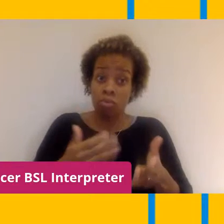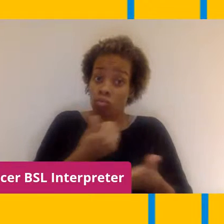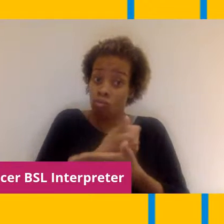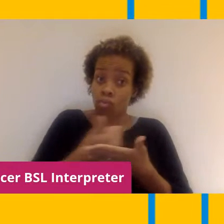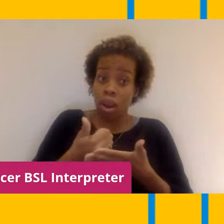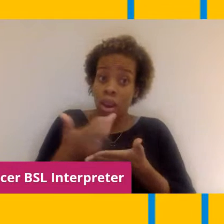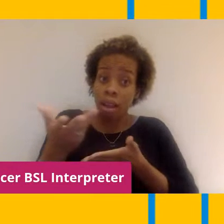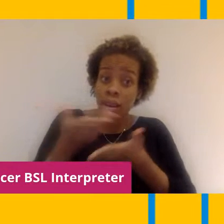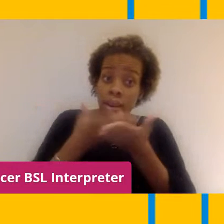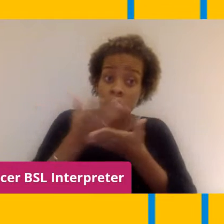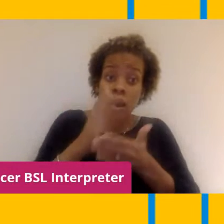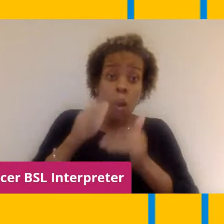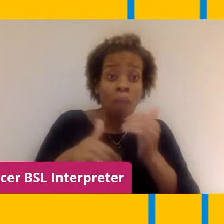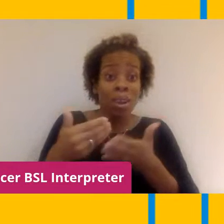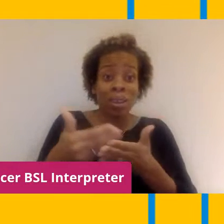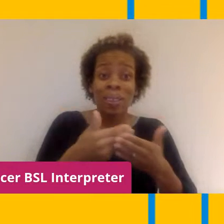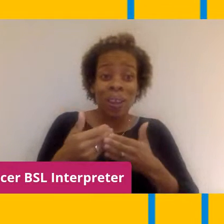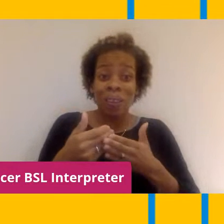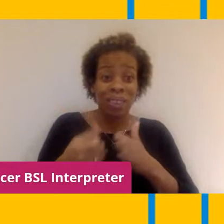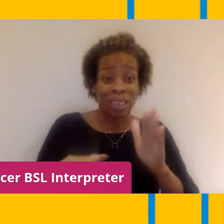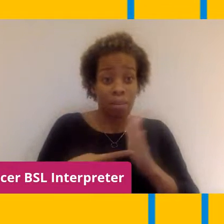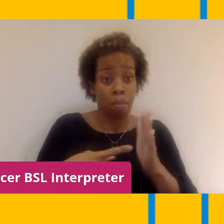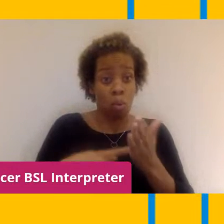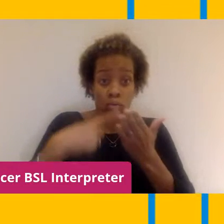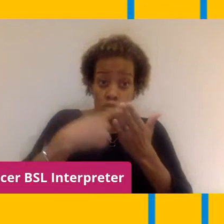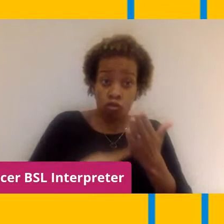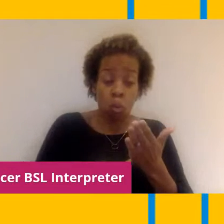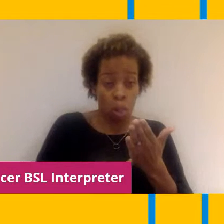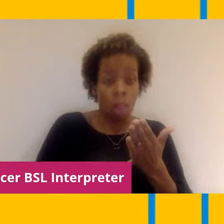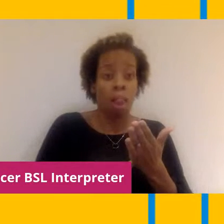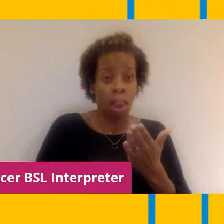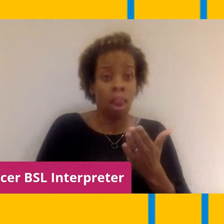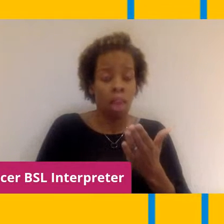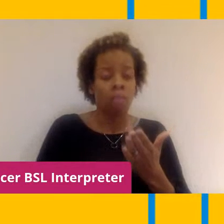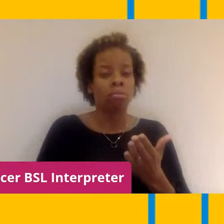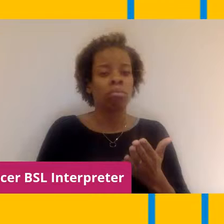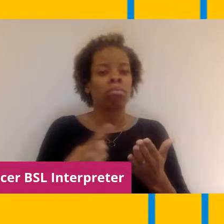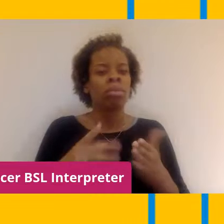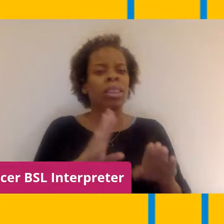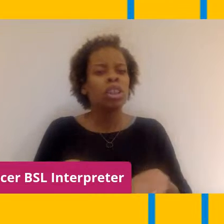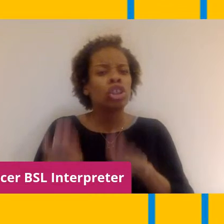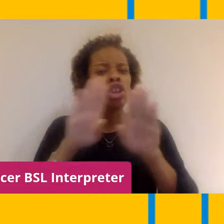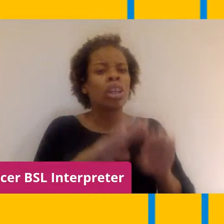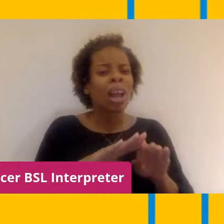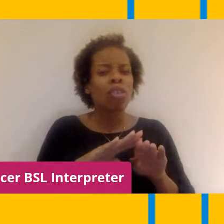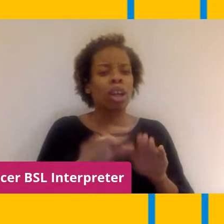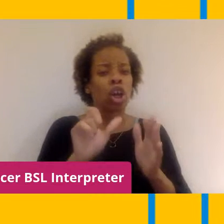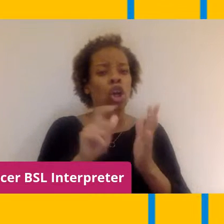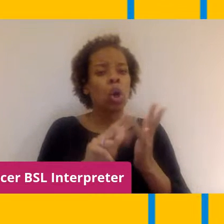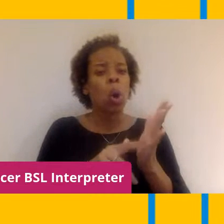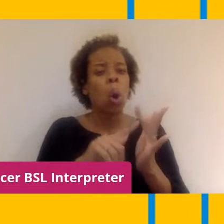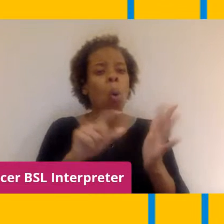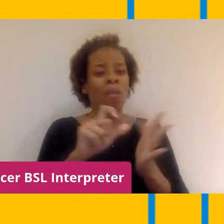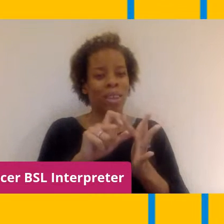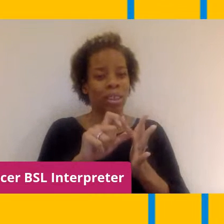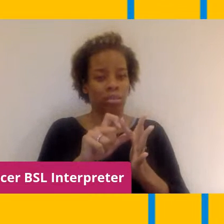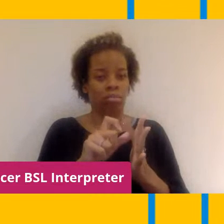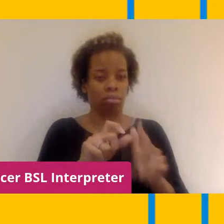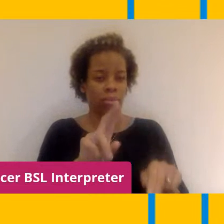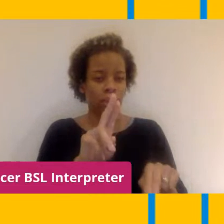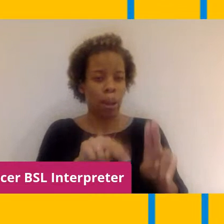these safety measures, including risk assessments. That's the generic COVID risk assessment, as well as specific